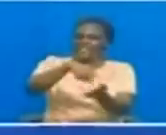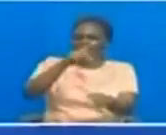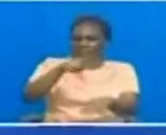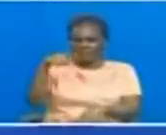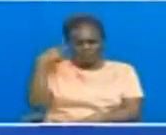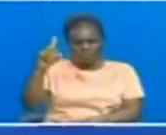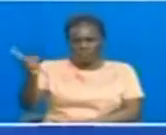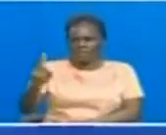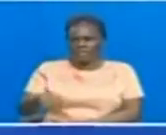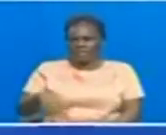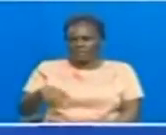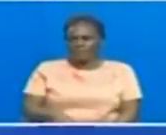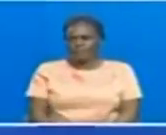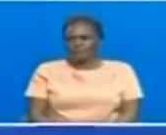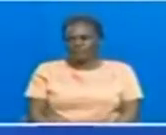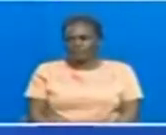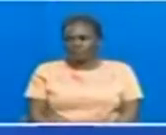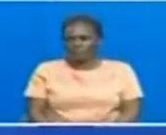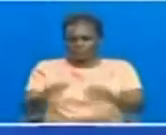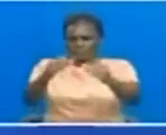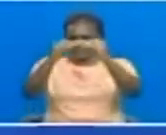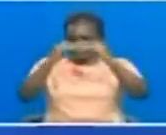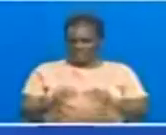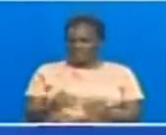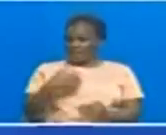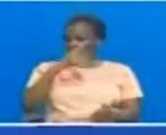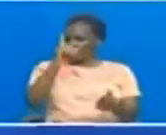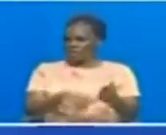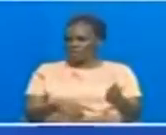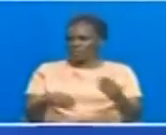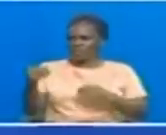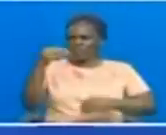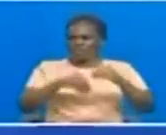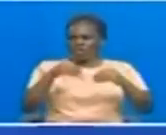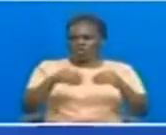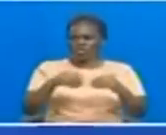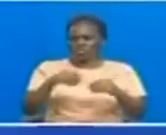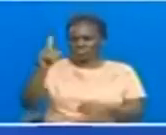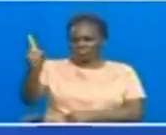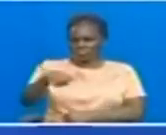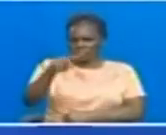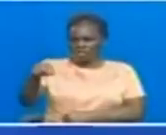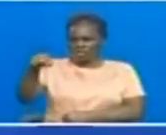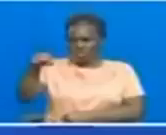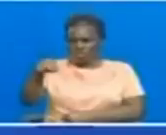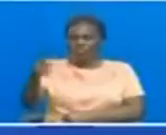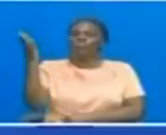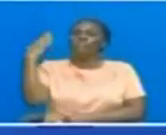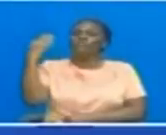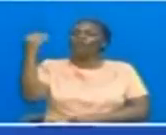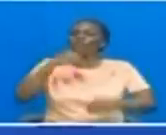right. Yes. Let's see what else, what next do we have? Yes. Vote rejected. That means mm-hmm. you have already